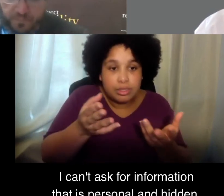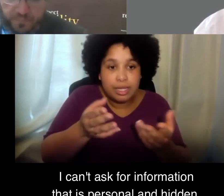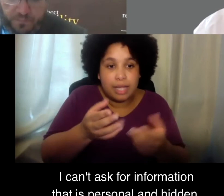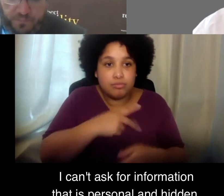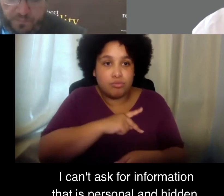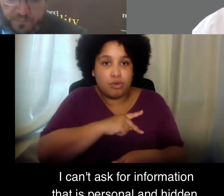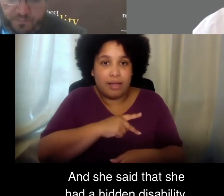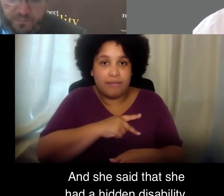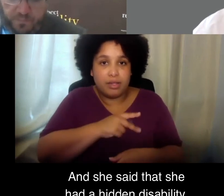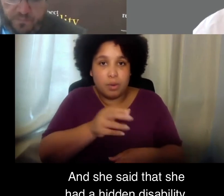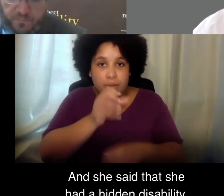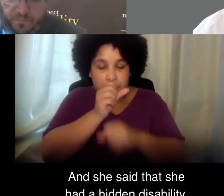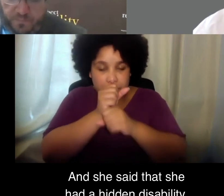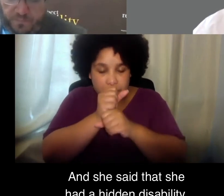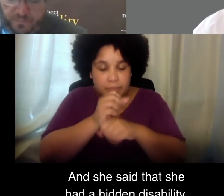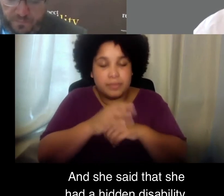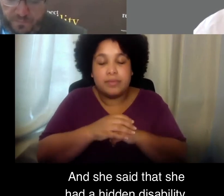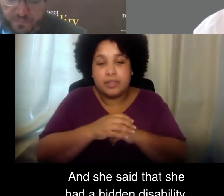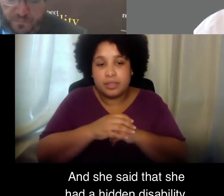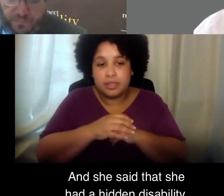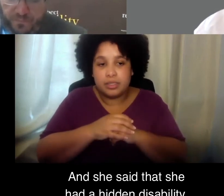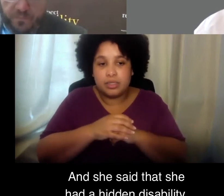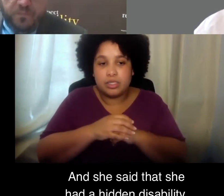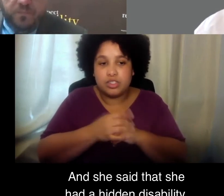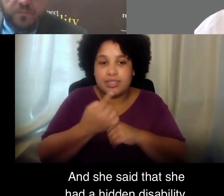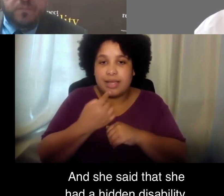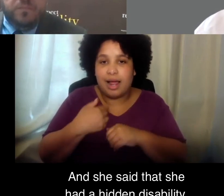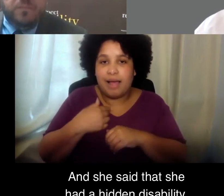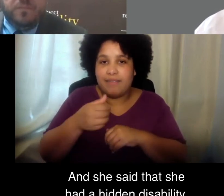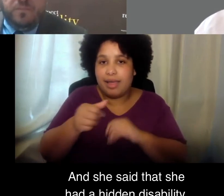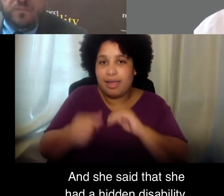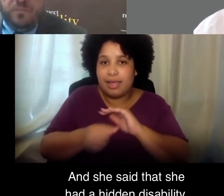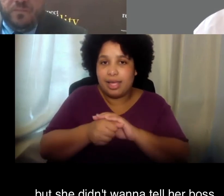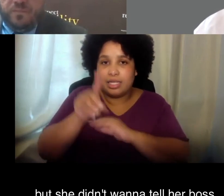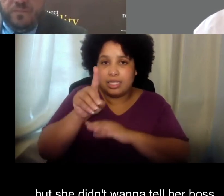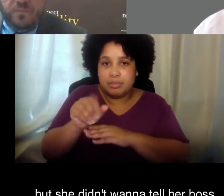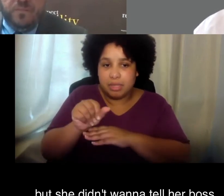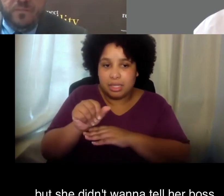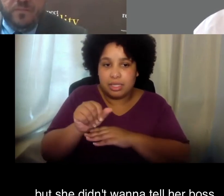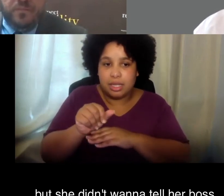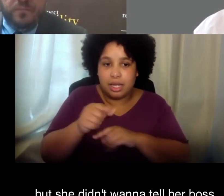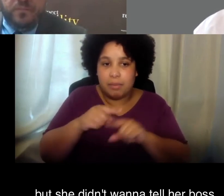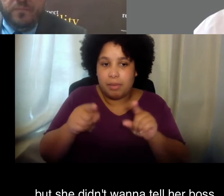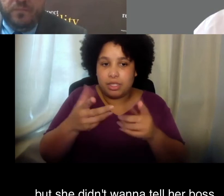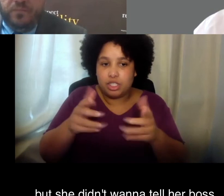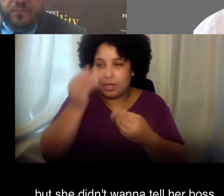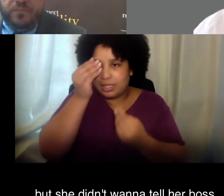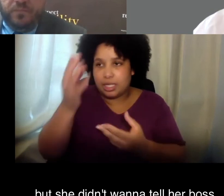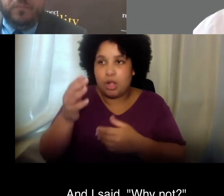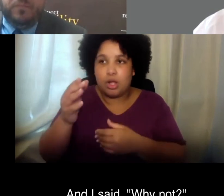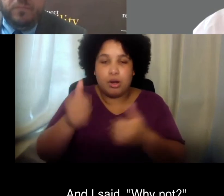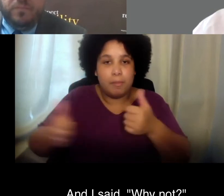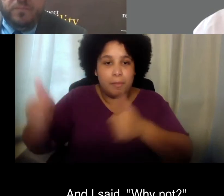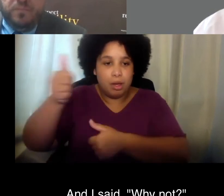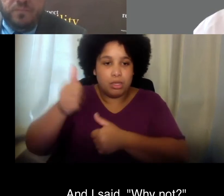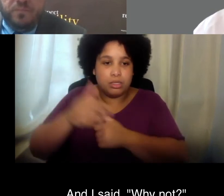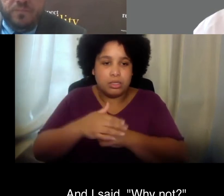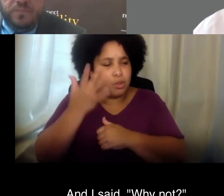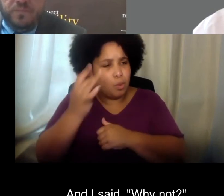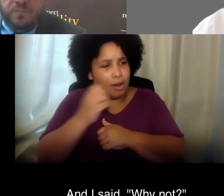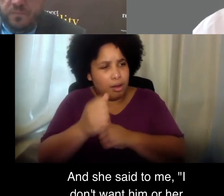hidden. And she said that she had a hidden disability, but she didn't want to tell her boss. And I said, why